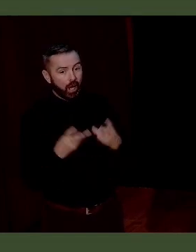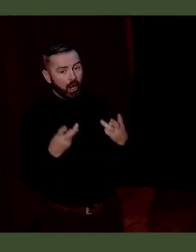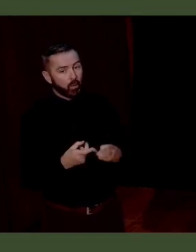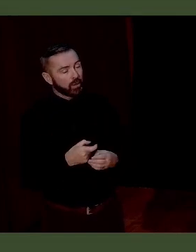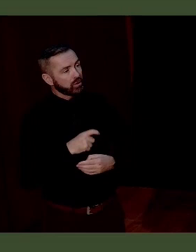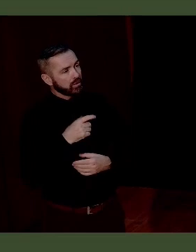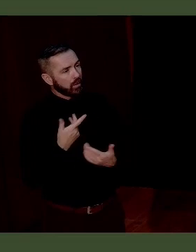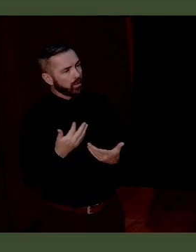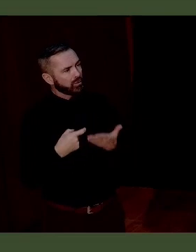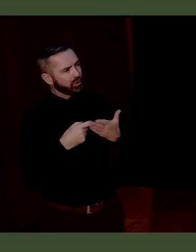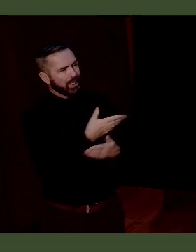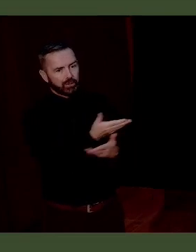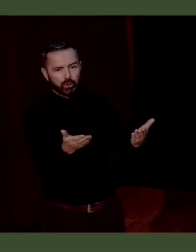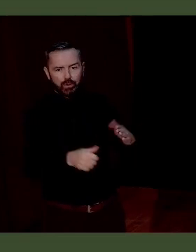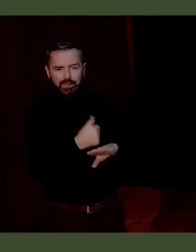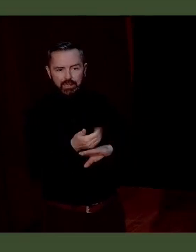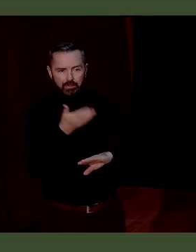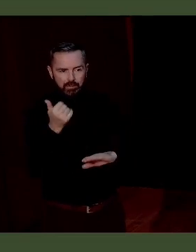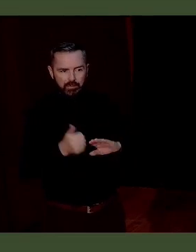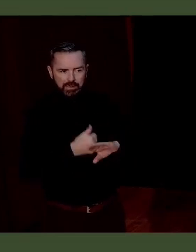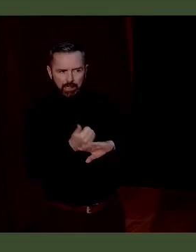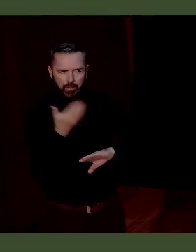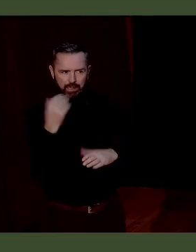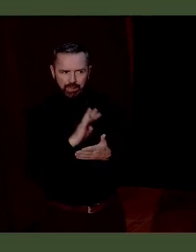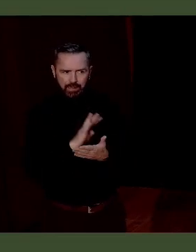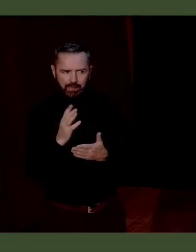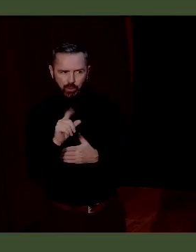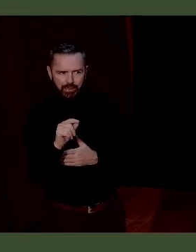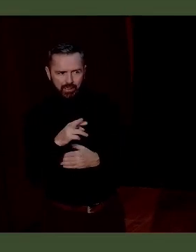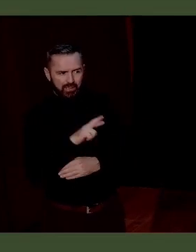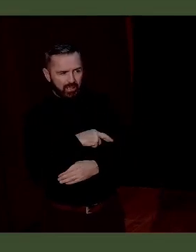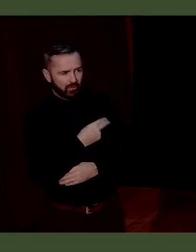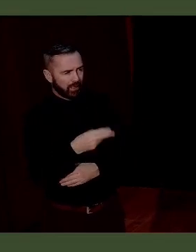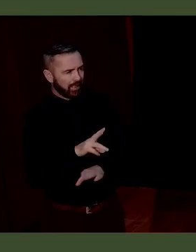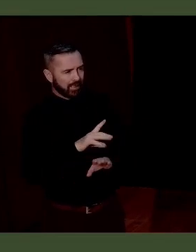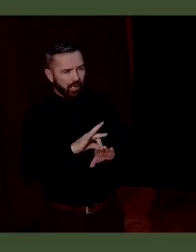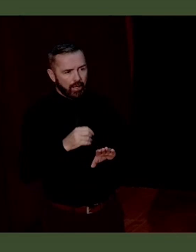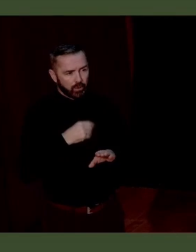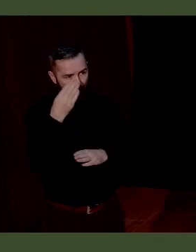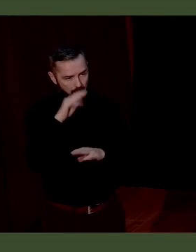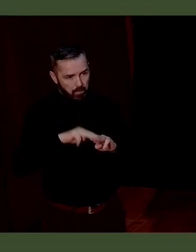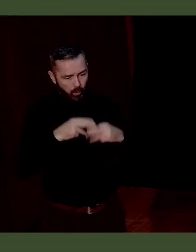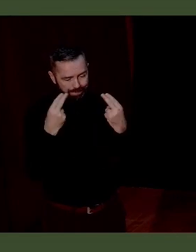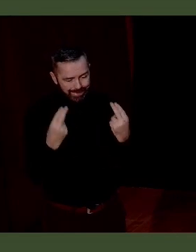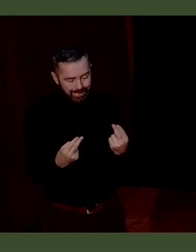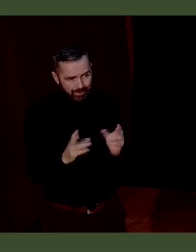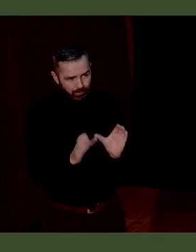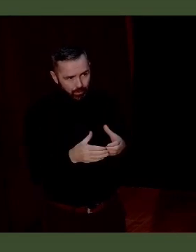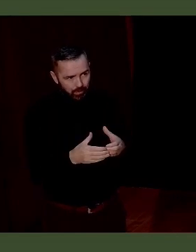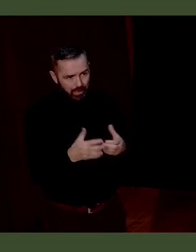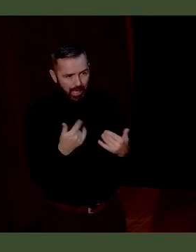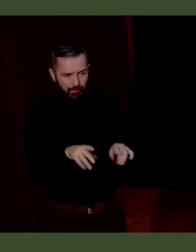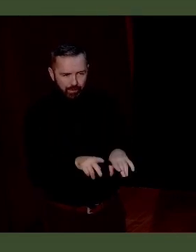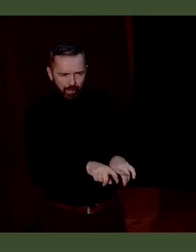suggest to you is the system that we put in place in the 1920s was not particularly kind to Ireland's most needy, and it also cast a